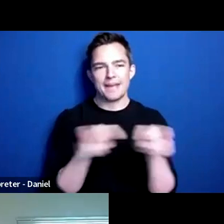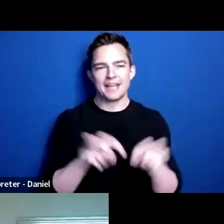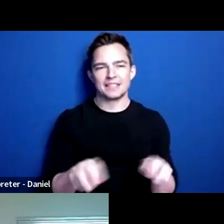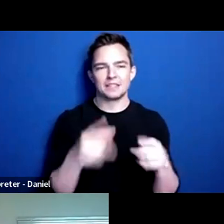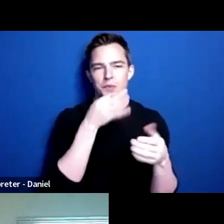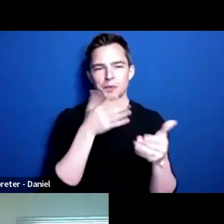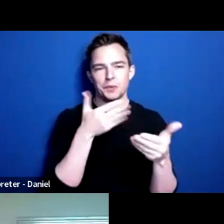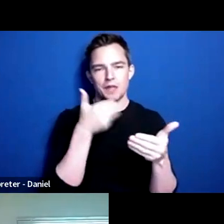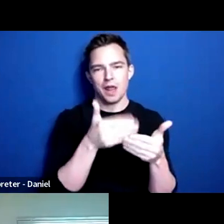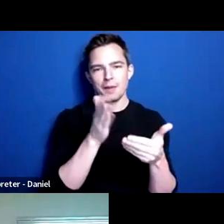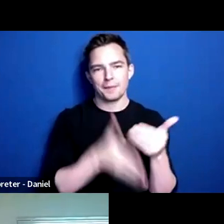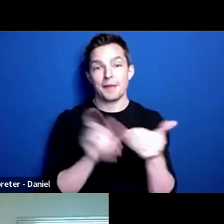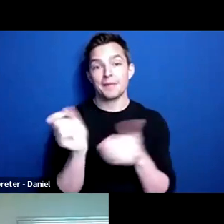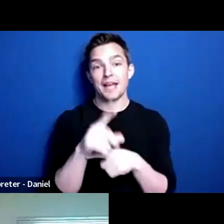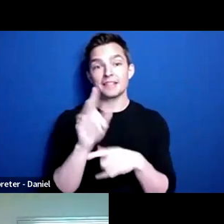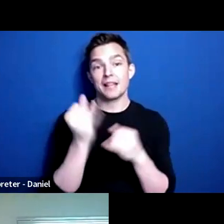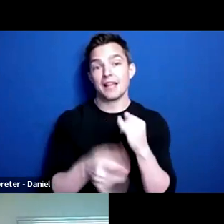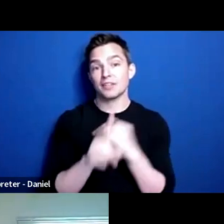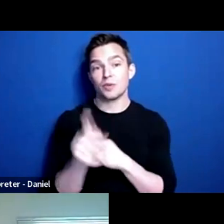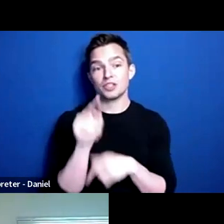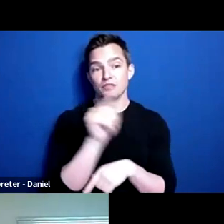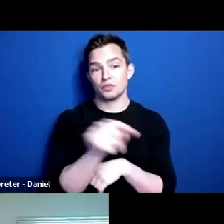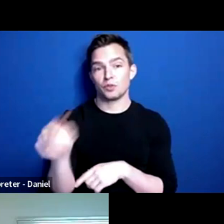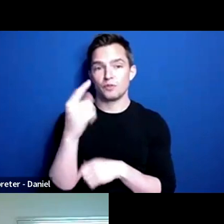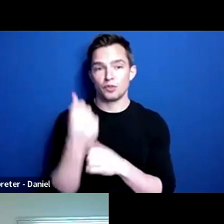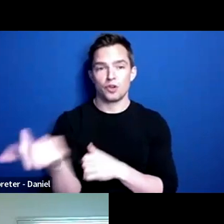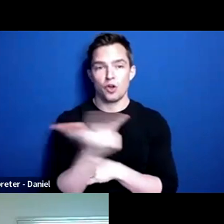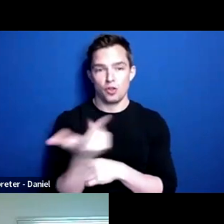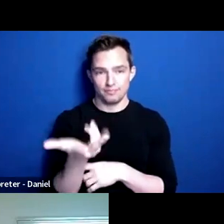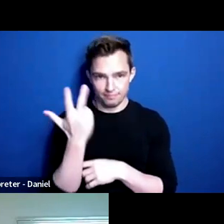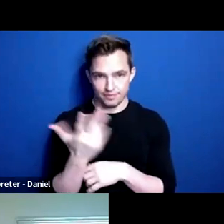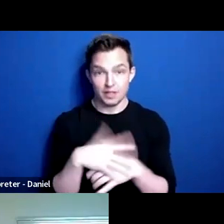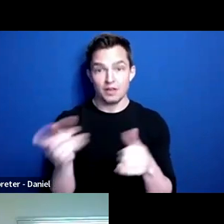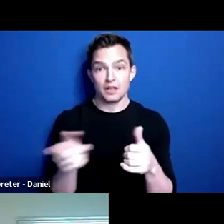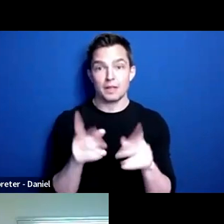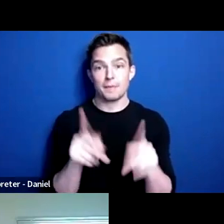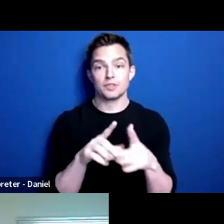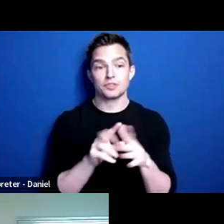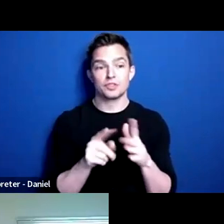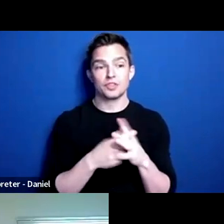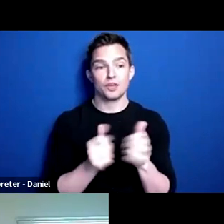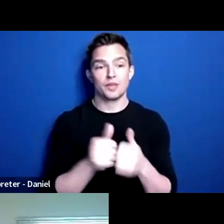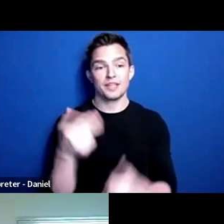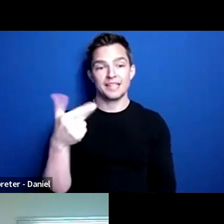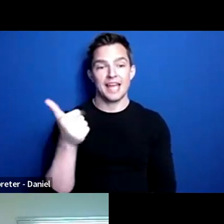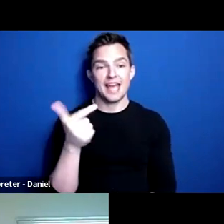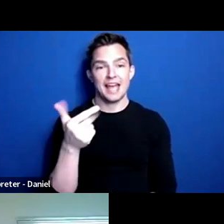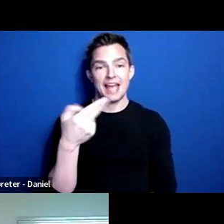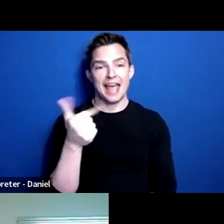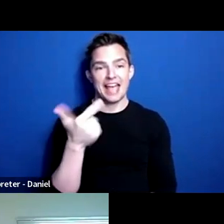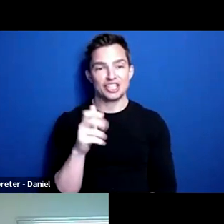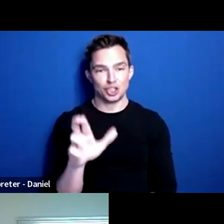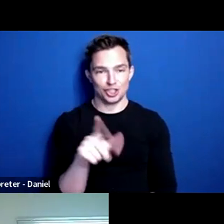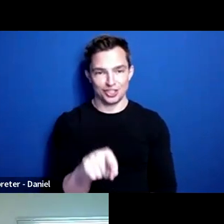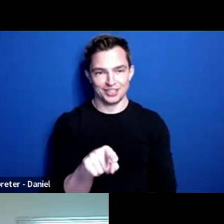I'm going to ask this last question, and it's for everyone. And the person I'm going to start with is Hajar,